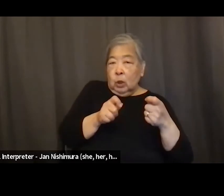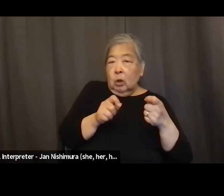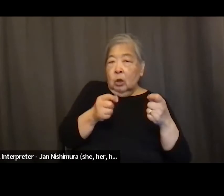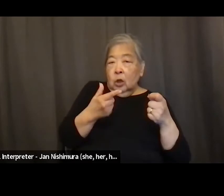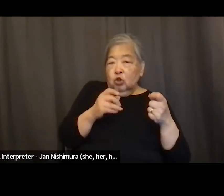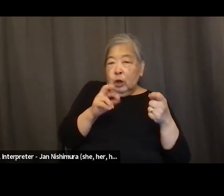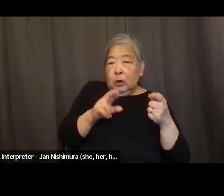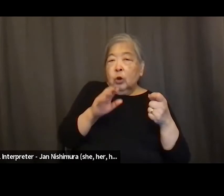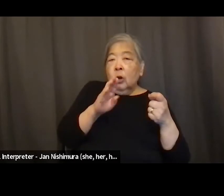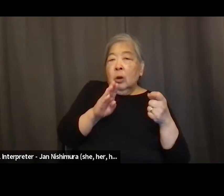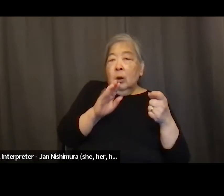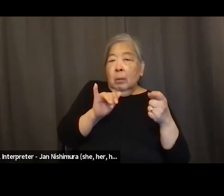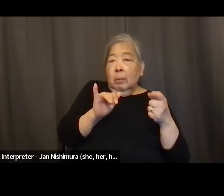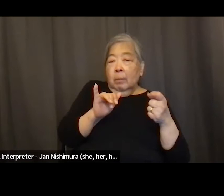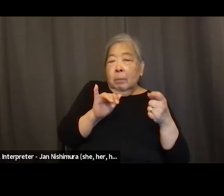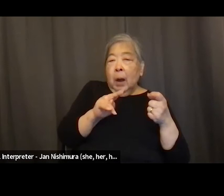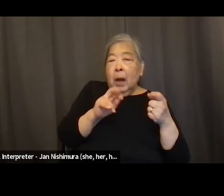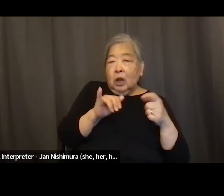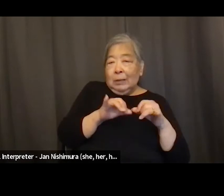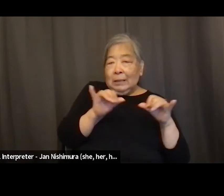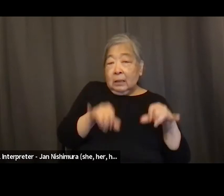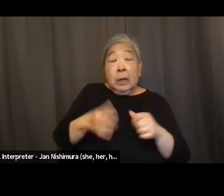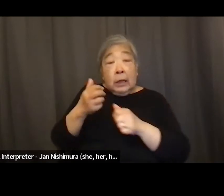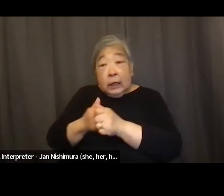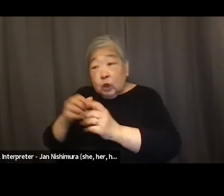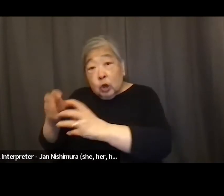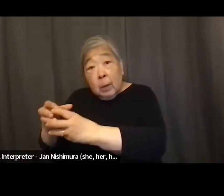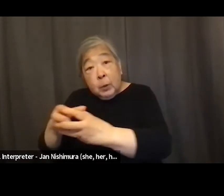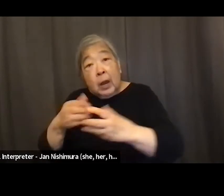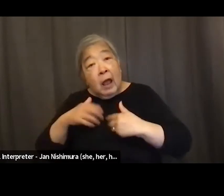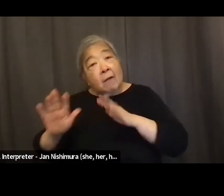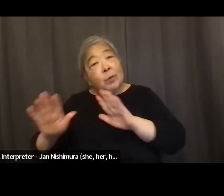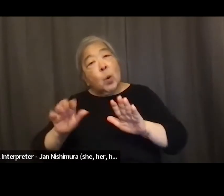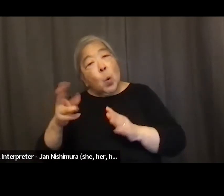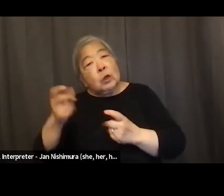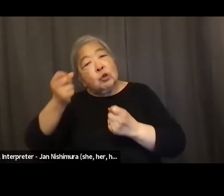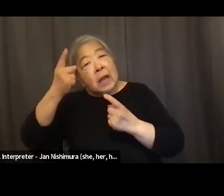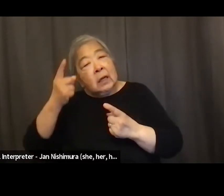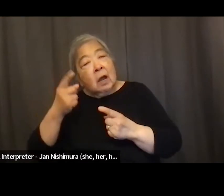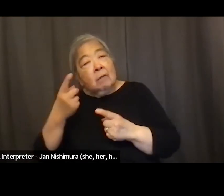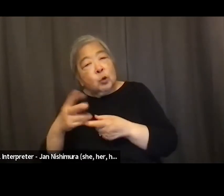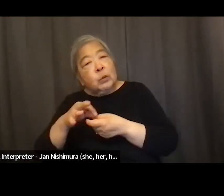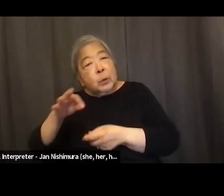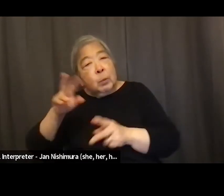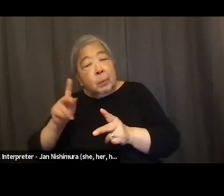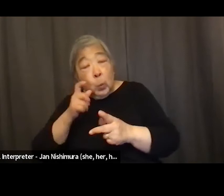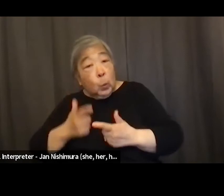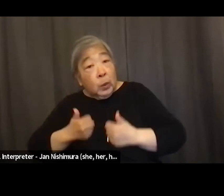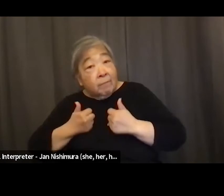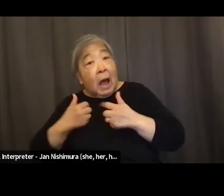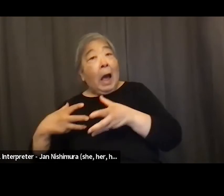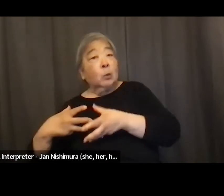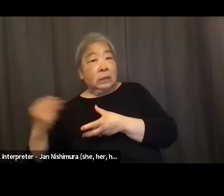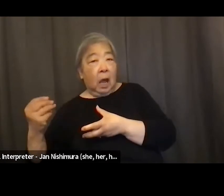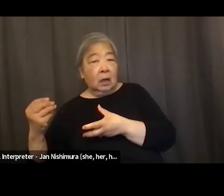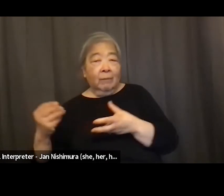so like every tribal community has their own understanding of Two-Spirit people who exist outside of the